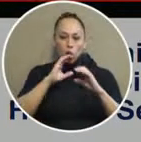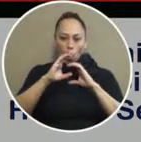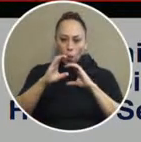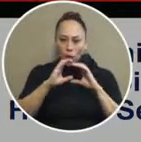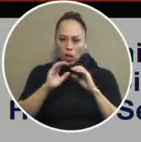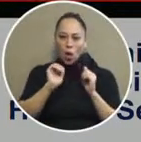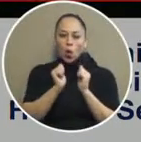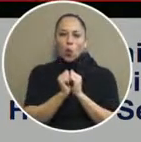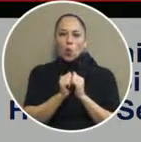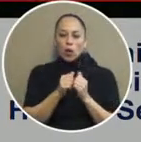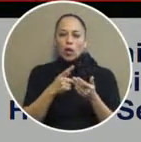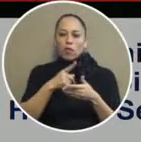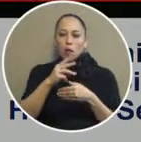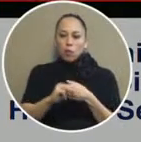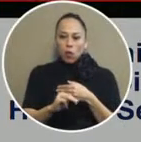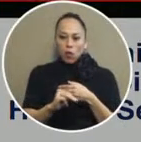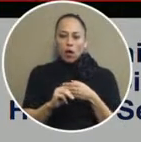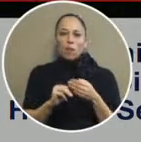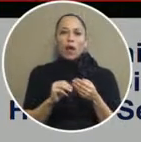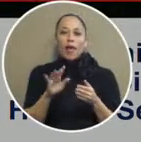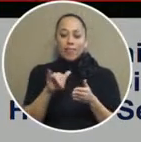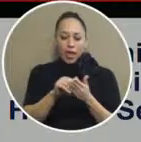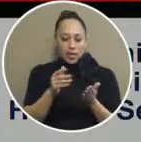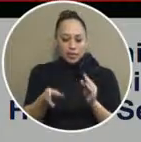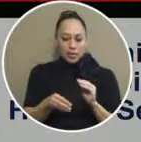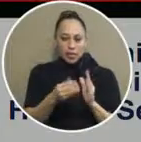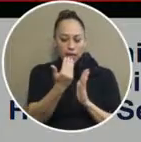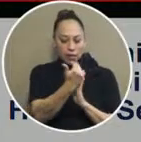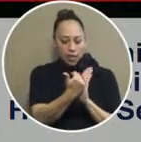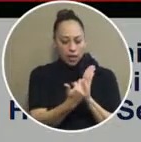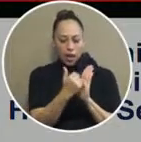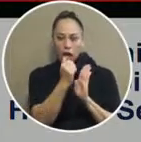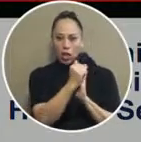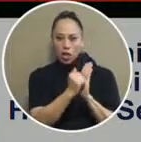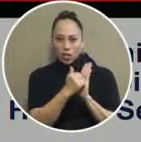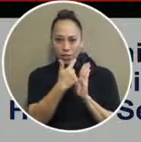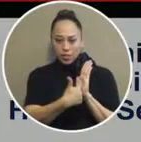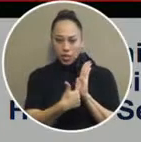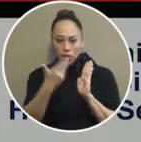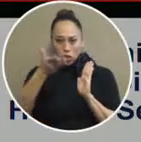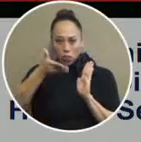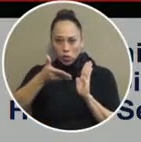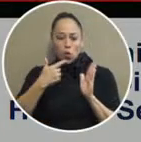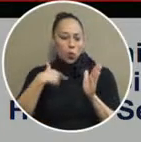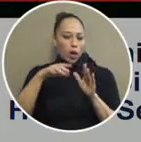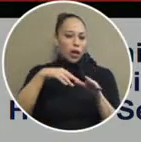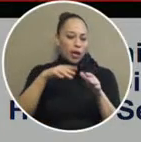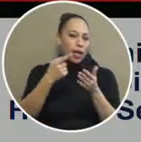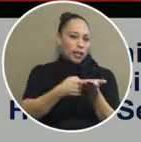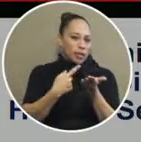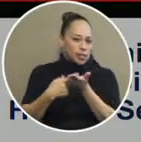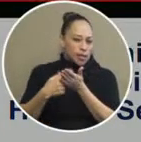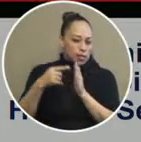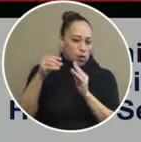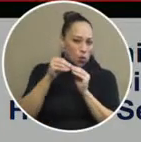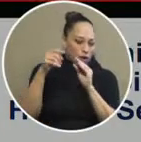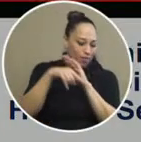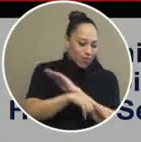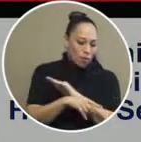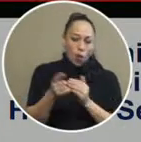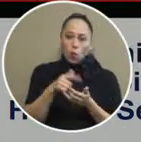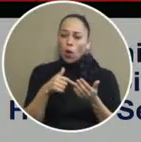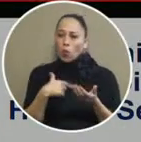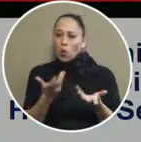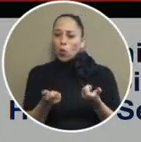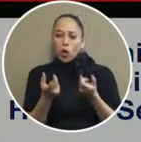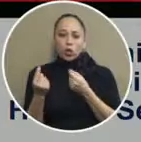with our loan program borrowers. There's an item on the agenda following this presentation where I'll discuss that in more depth in terms of what we'd like to